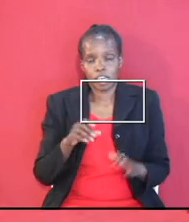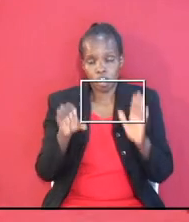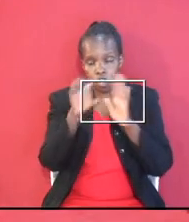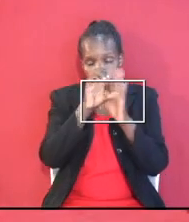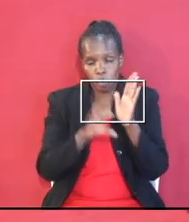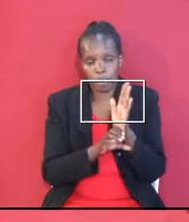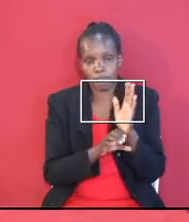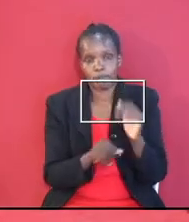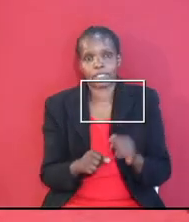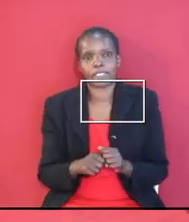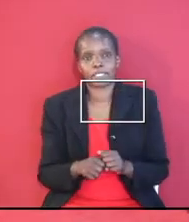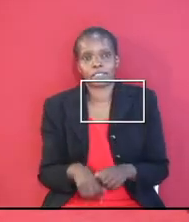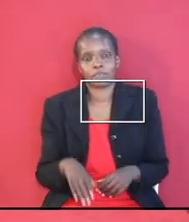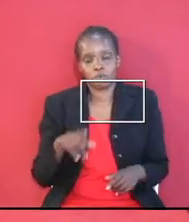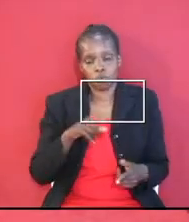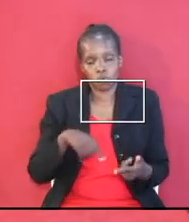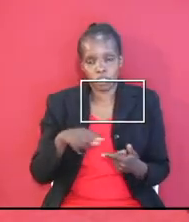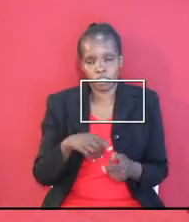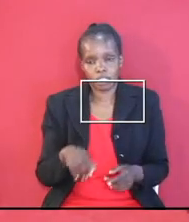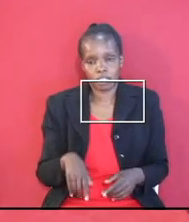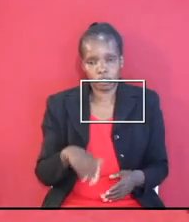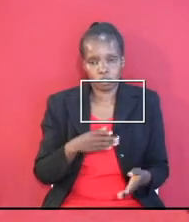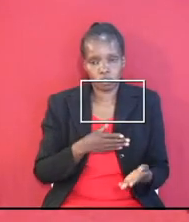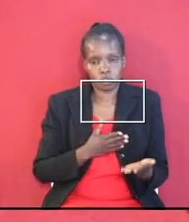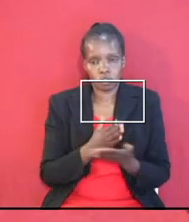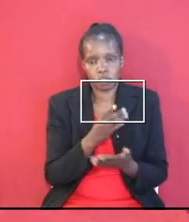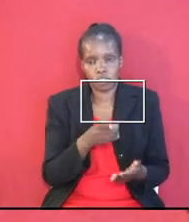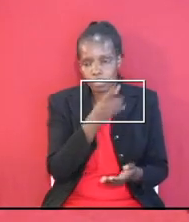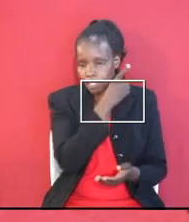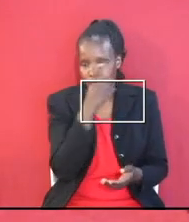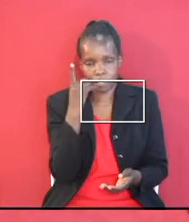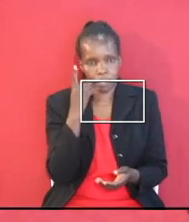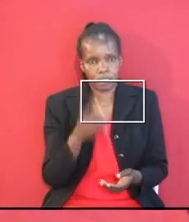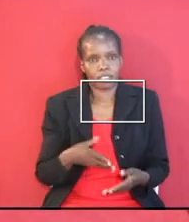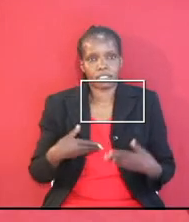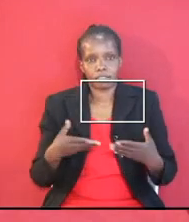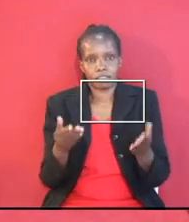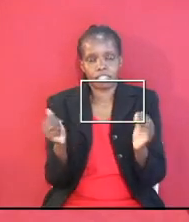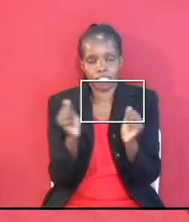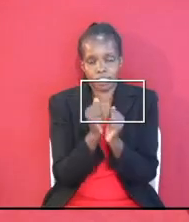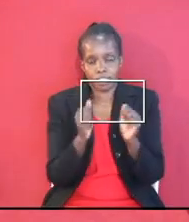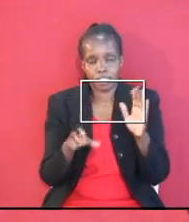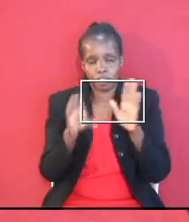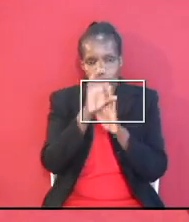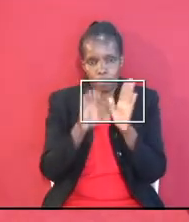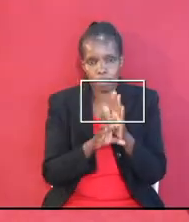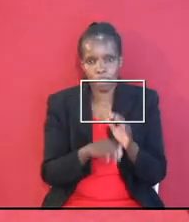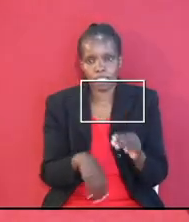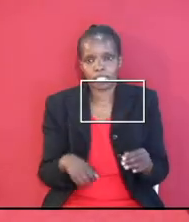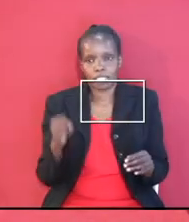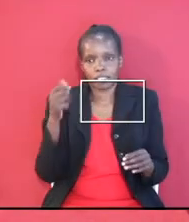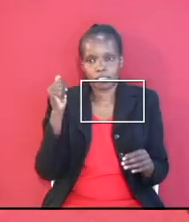children of Israel were called from Egypt through the desert, they were given instructions. What? 10 commandments. Samson,